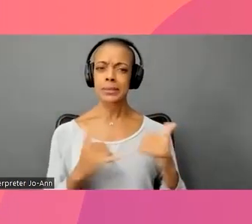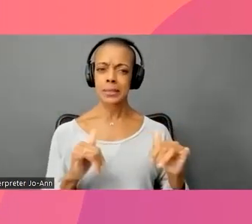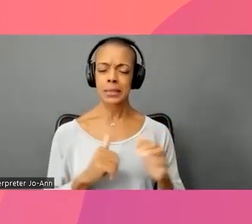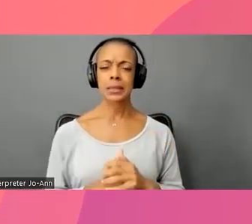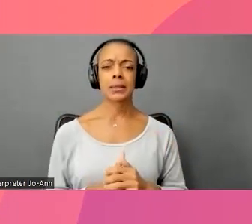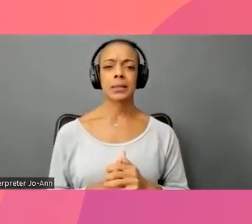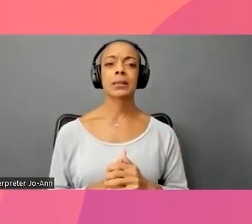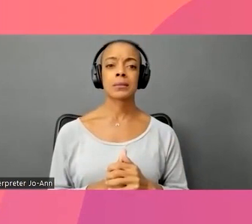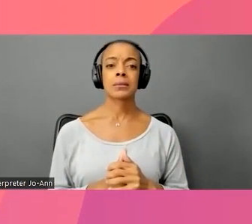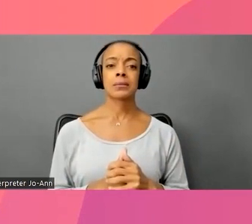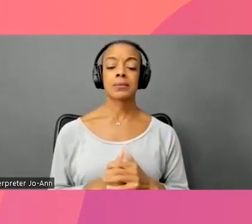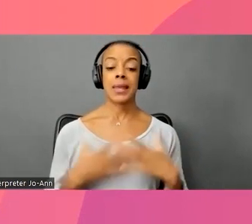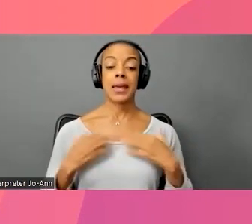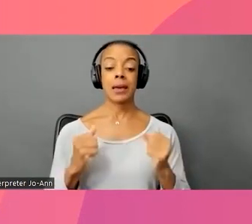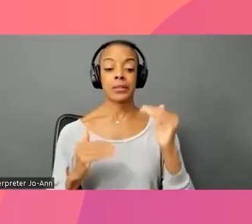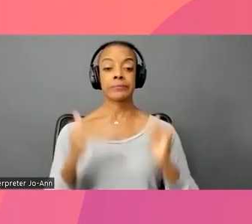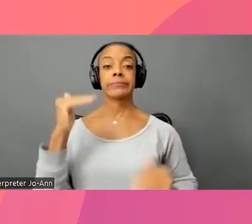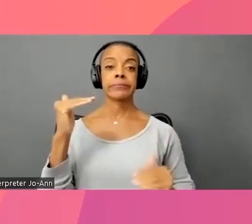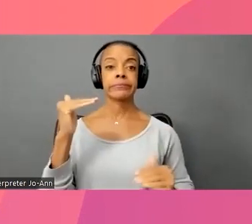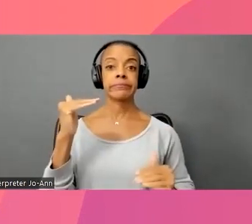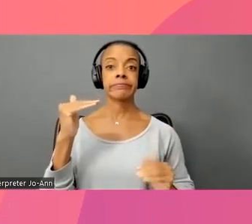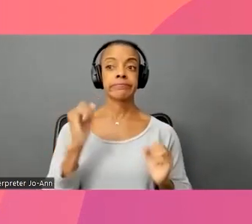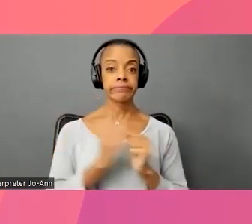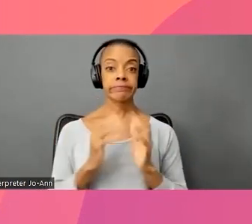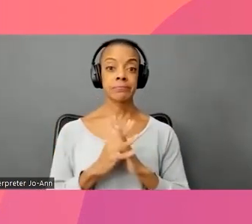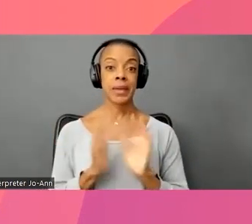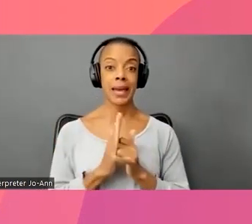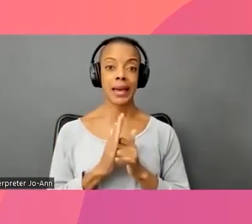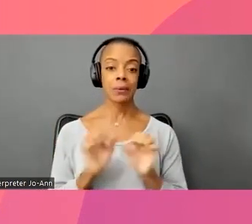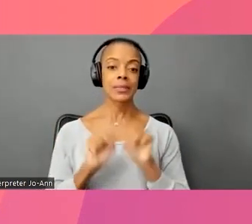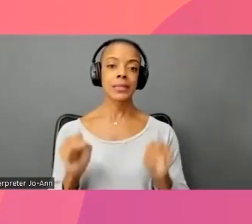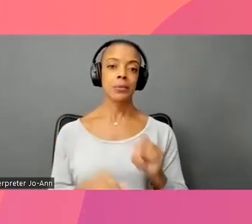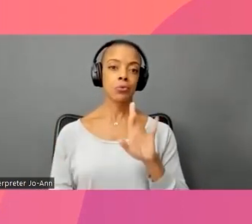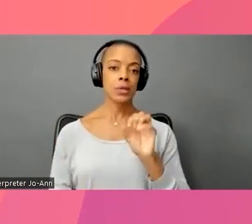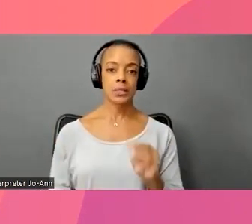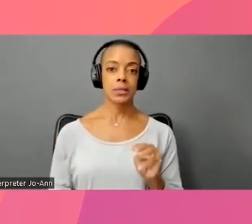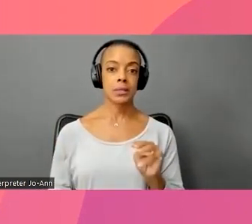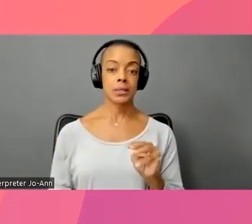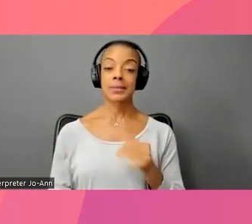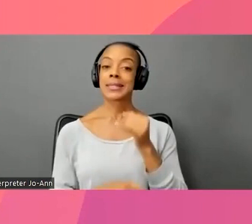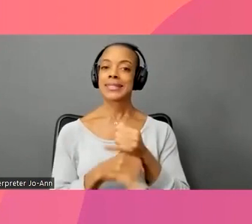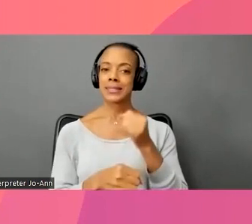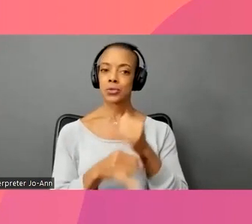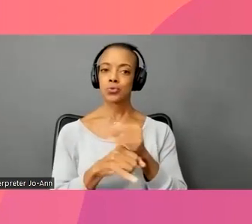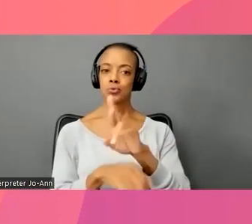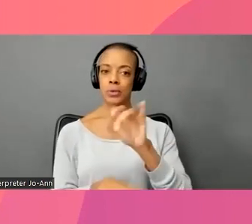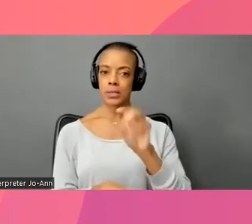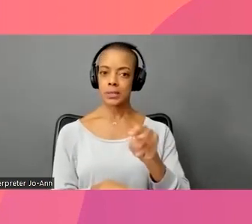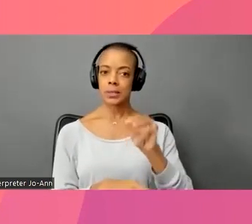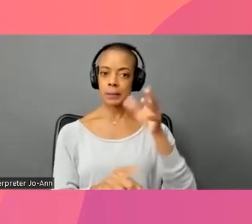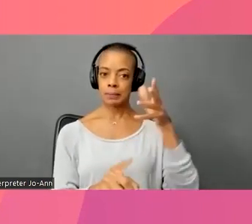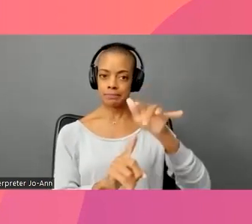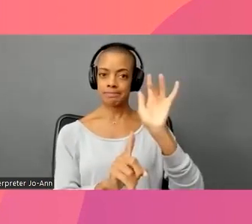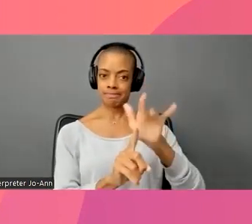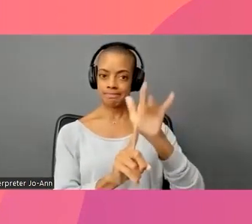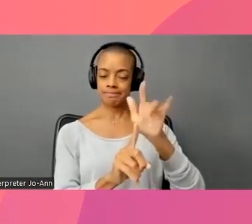These racial health disparities arise from systemic racism, particularly institutional racism, which is